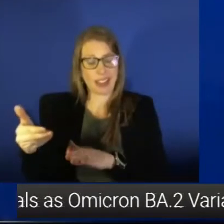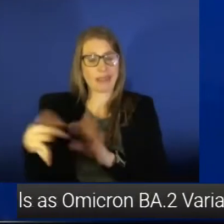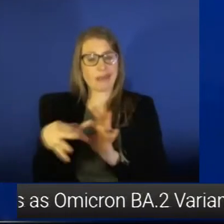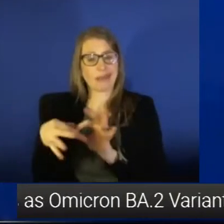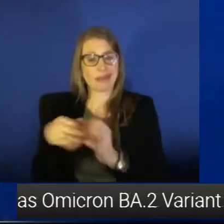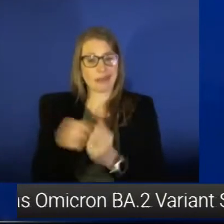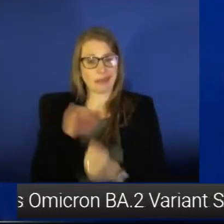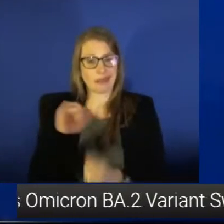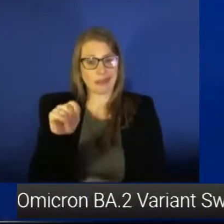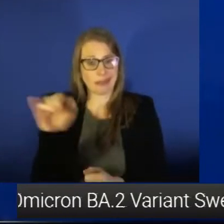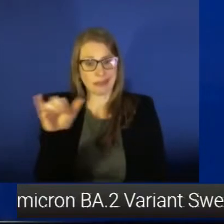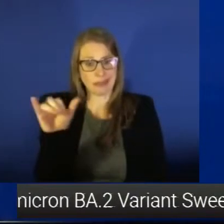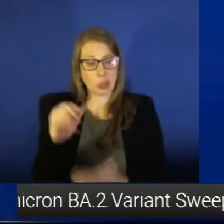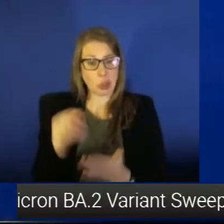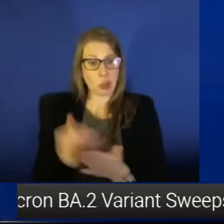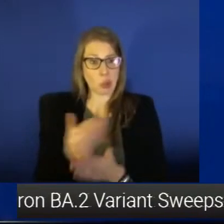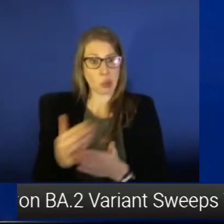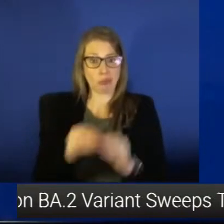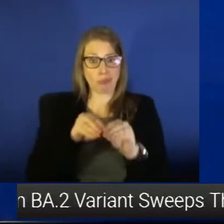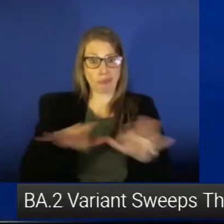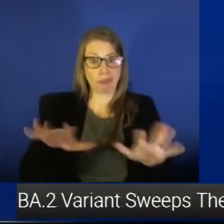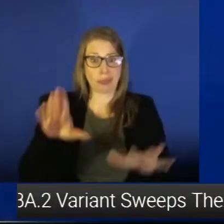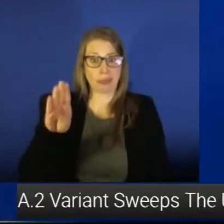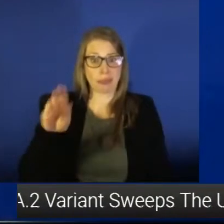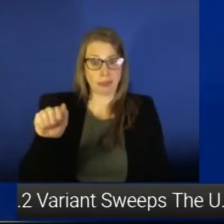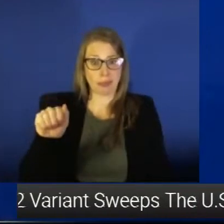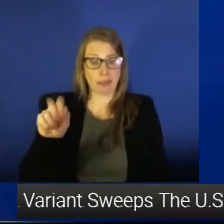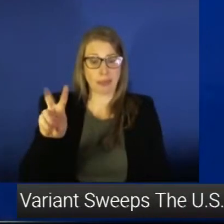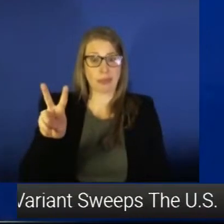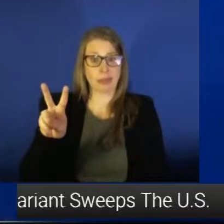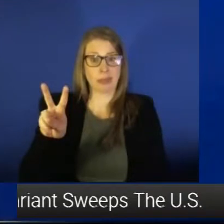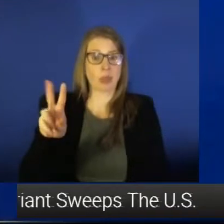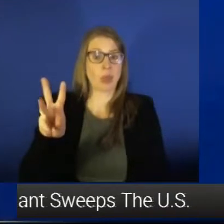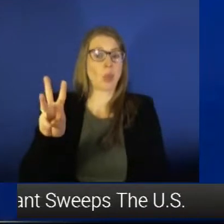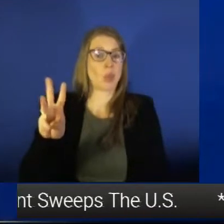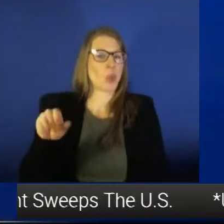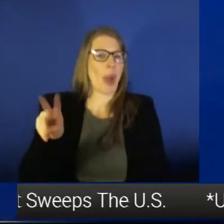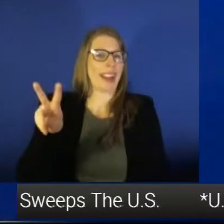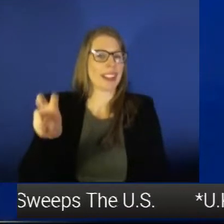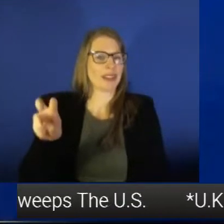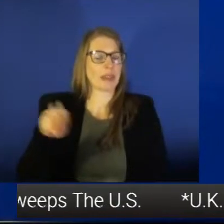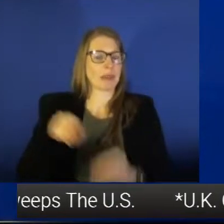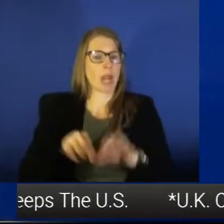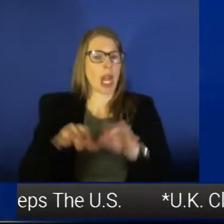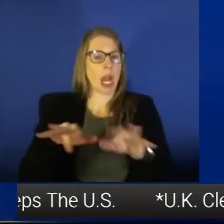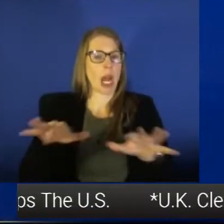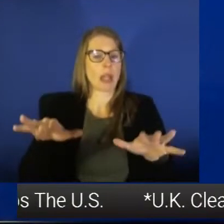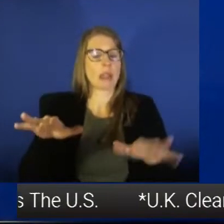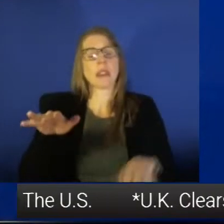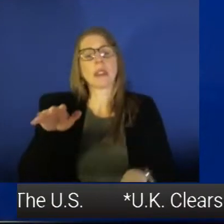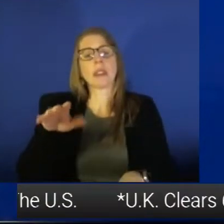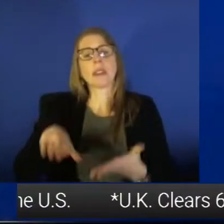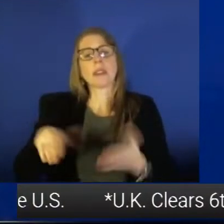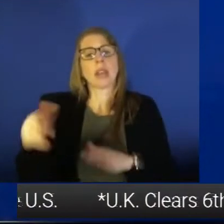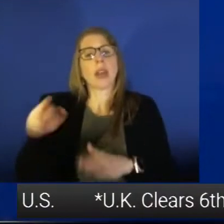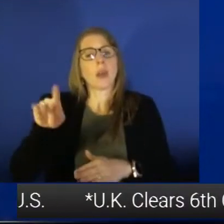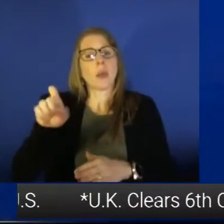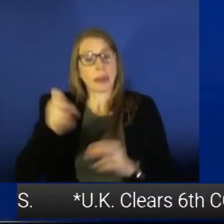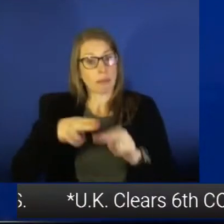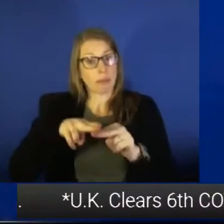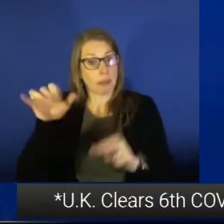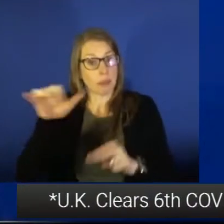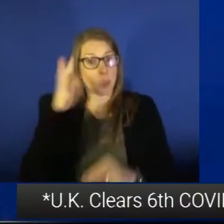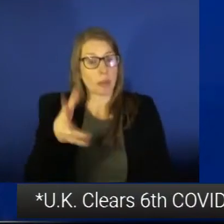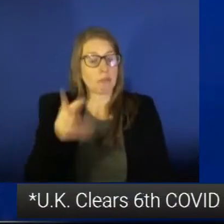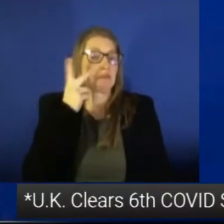in this new wave, this BA2 wave, whether or not the death rates are going to increase, and so we'll have to see.